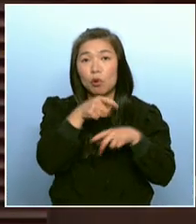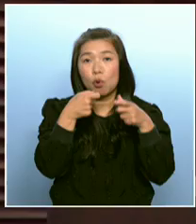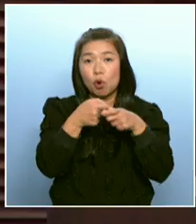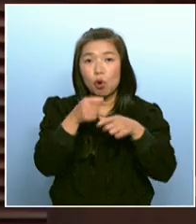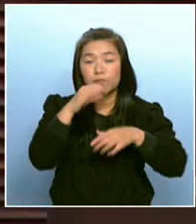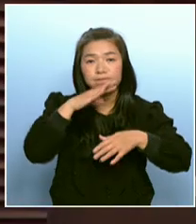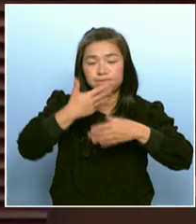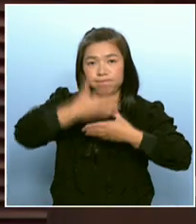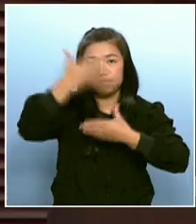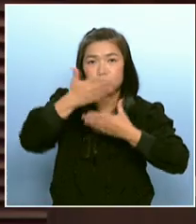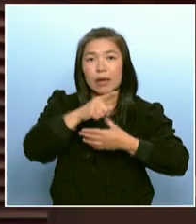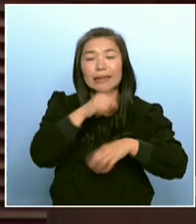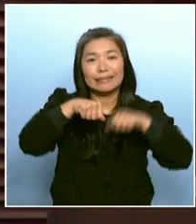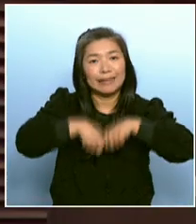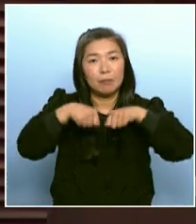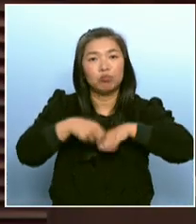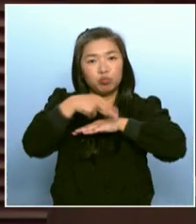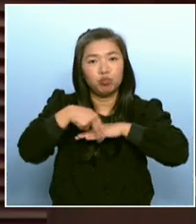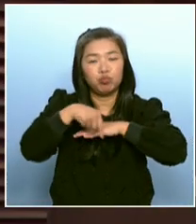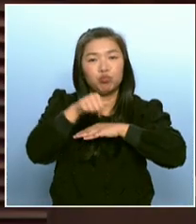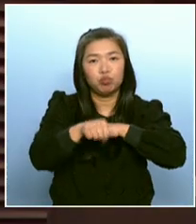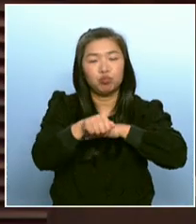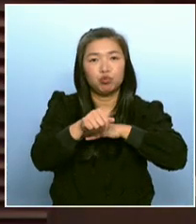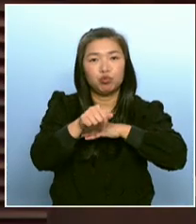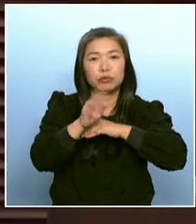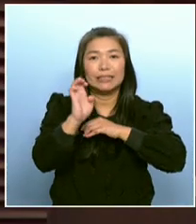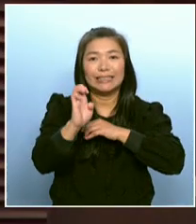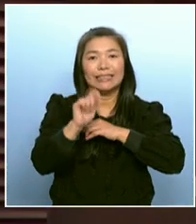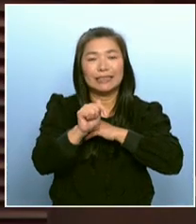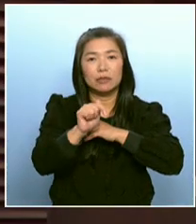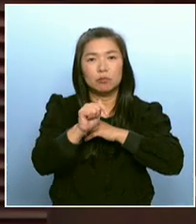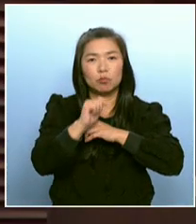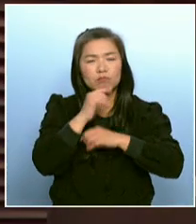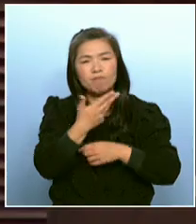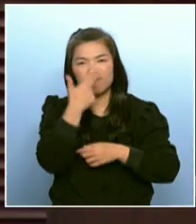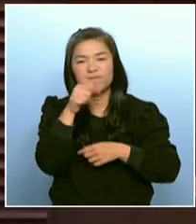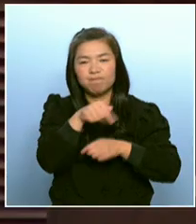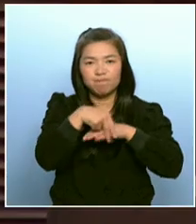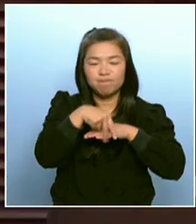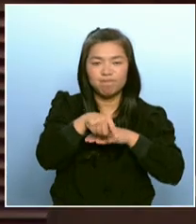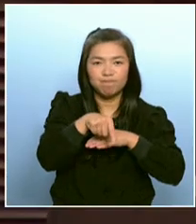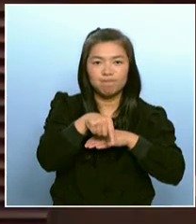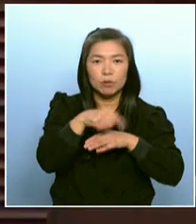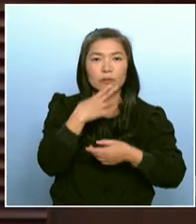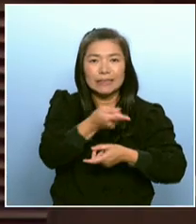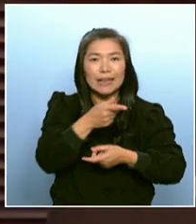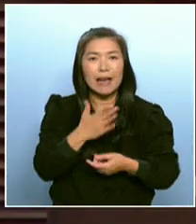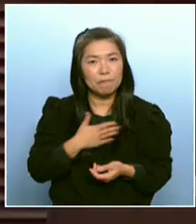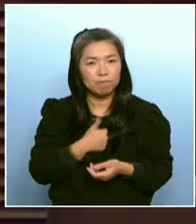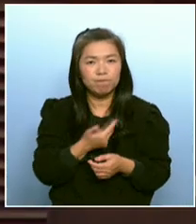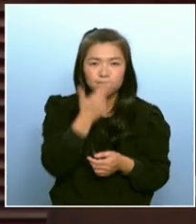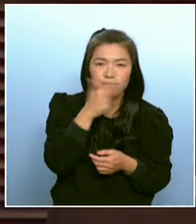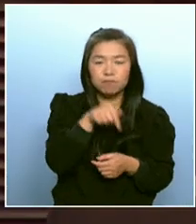to members for your reference. So for Ling Village Site E, we have